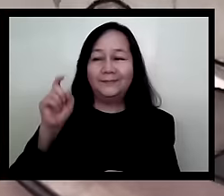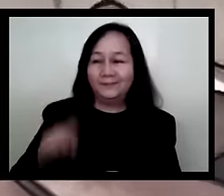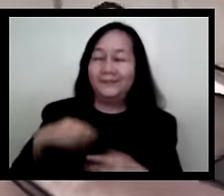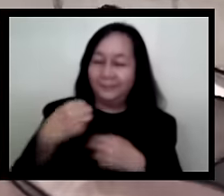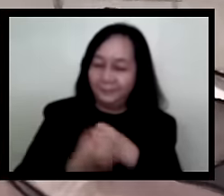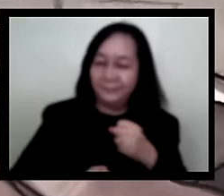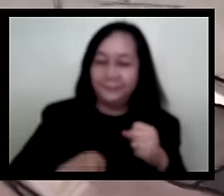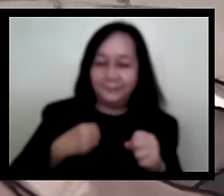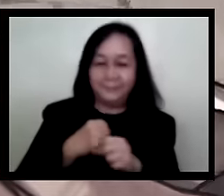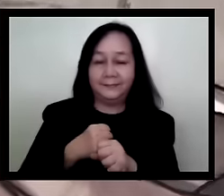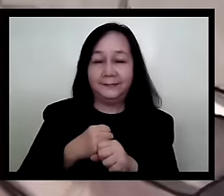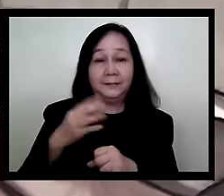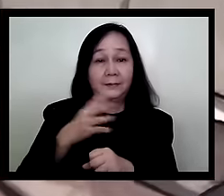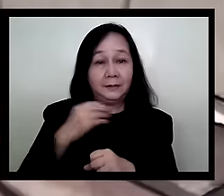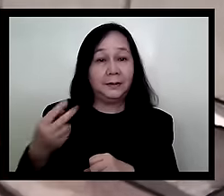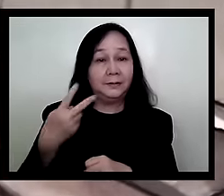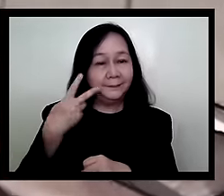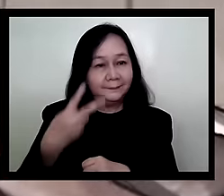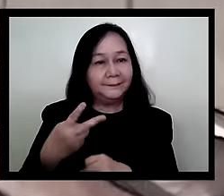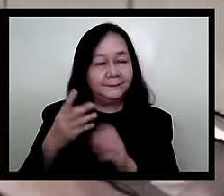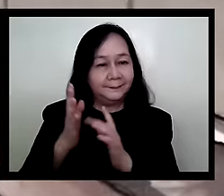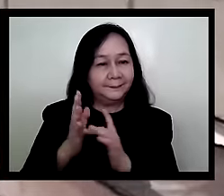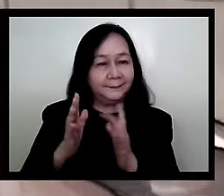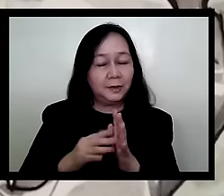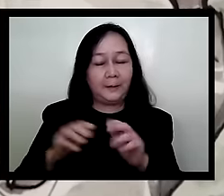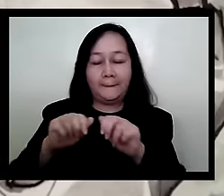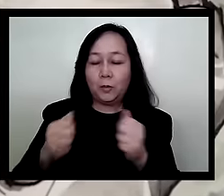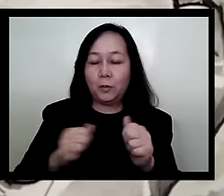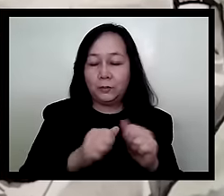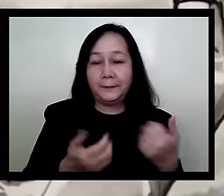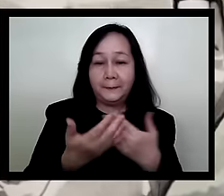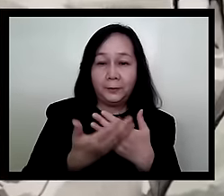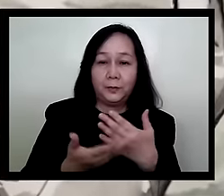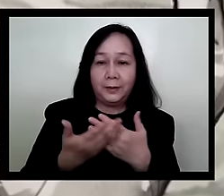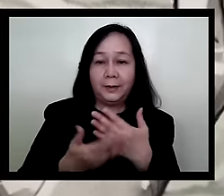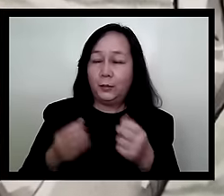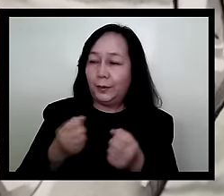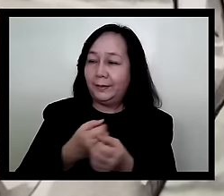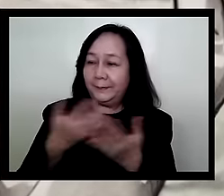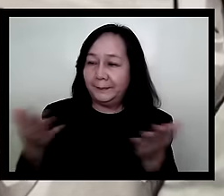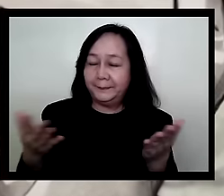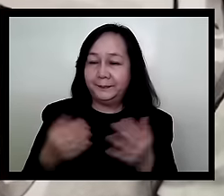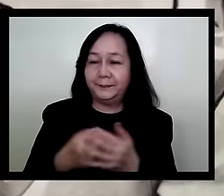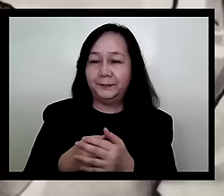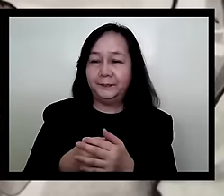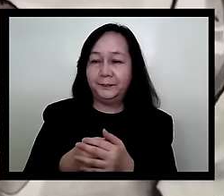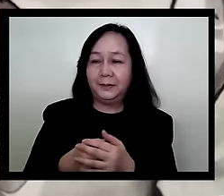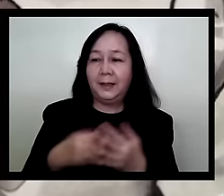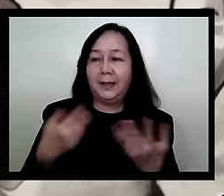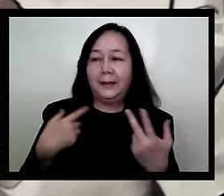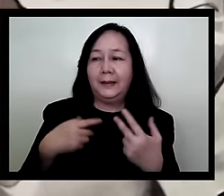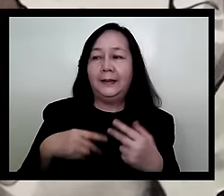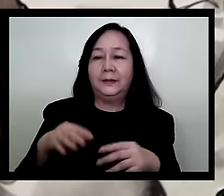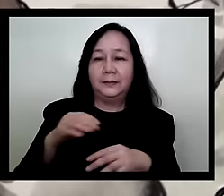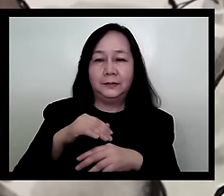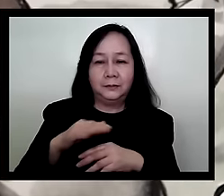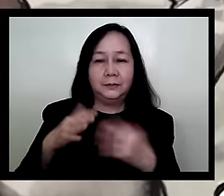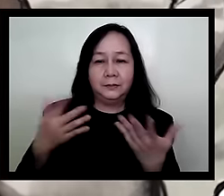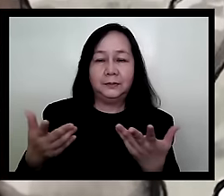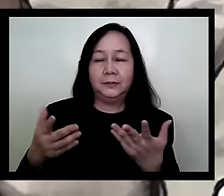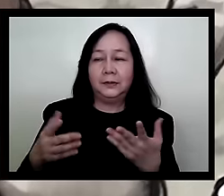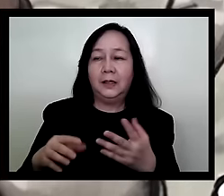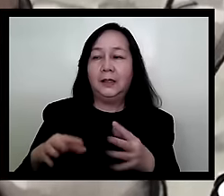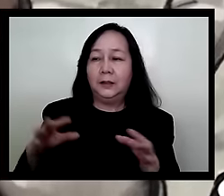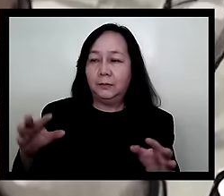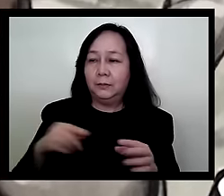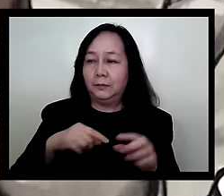recognized him when he broke the bread with them which then moved them to return to Jerusalem and reunite